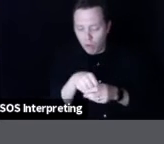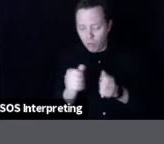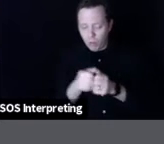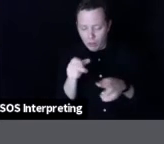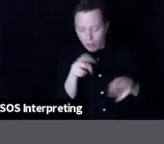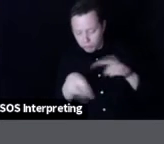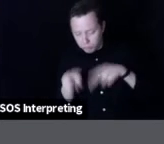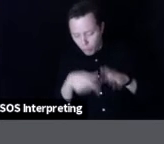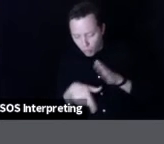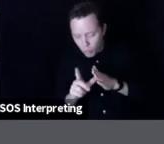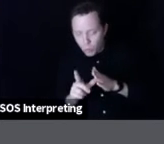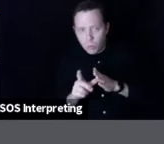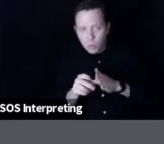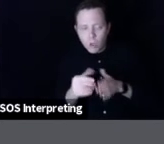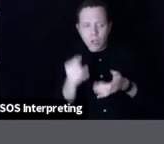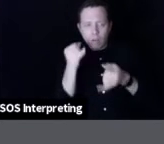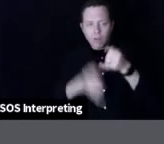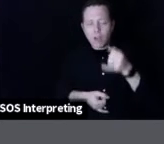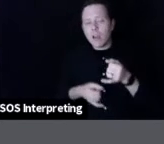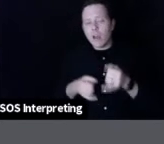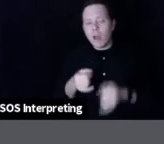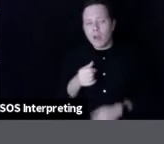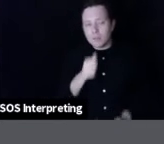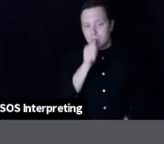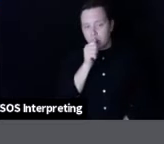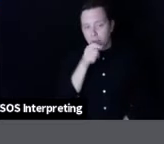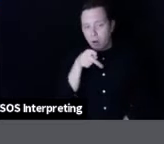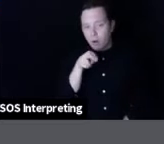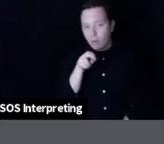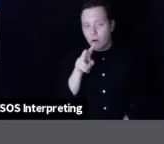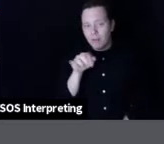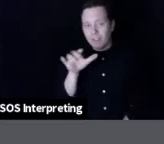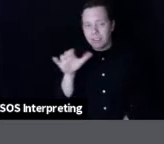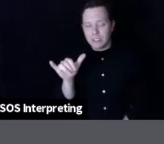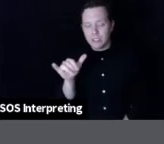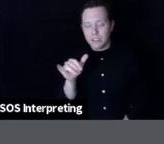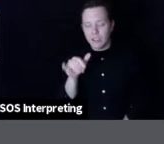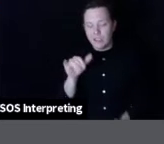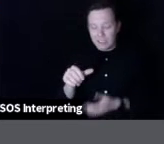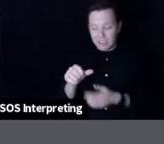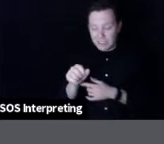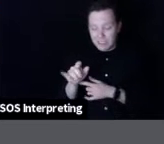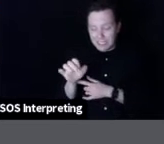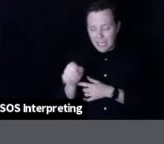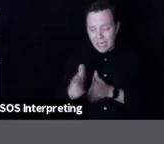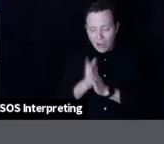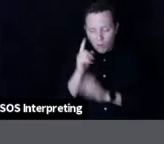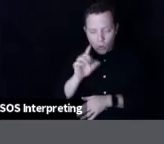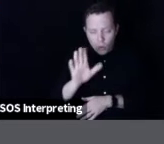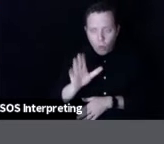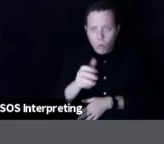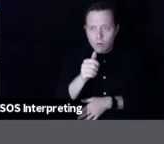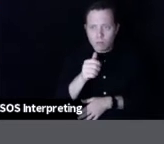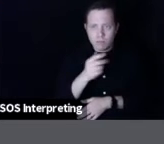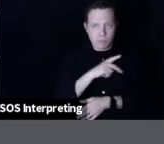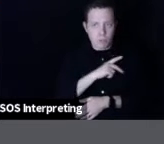Finally, privacy. Will this site ask you for personal information? And do they tell you how it will be used if they do